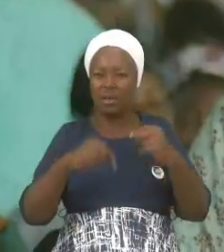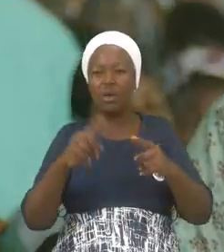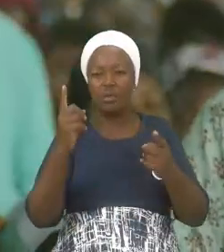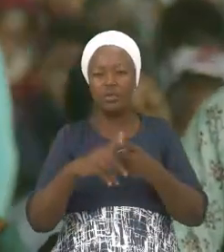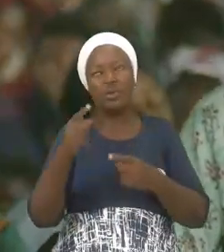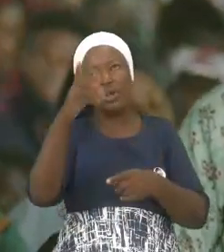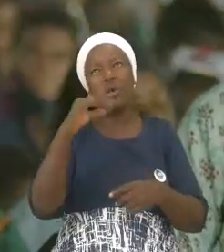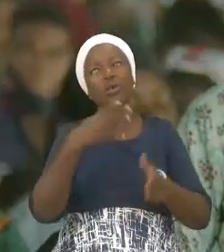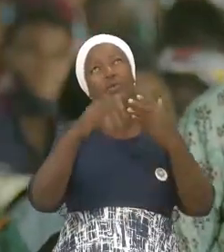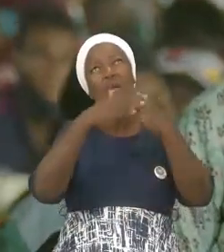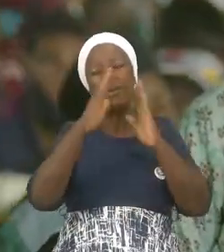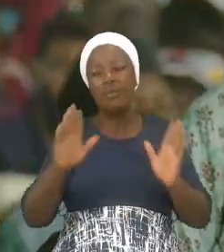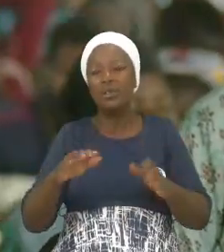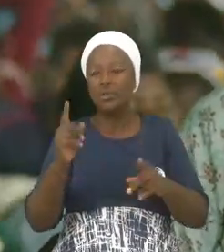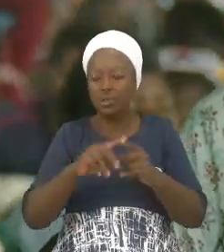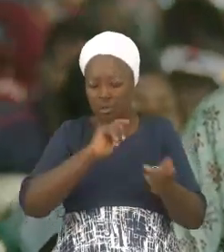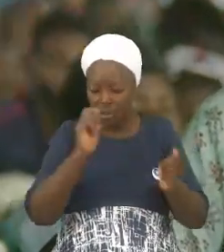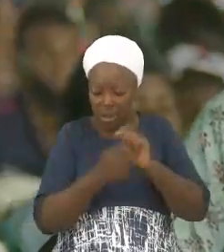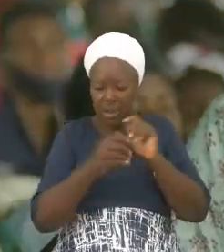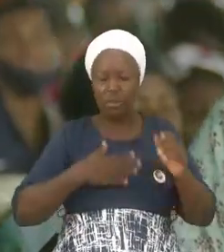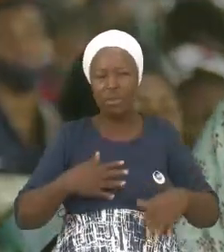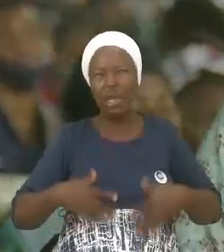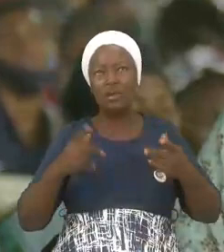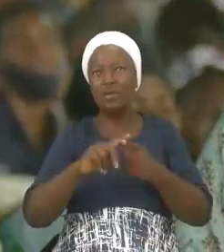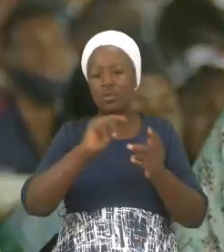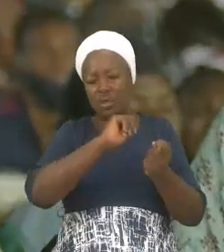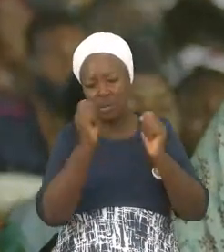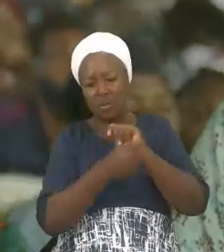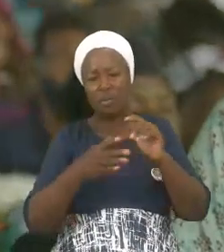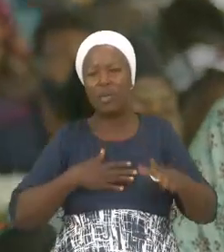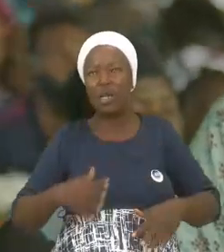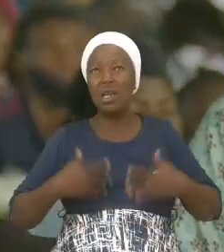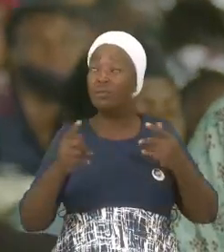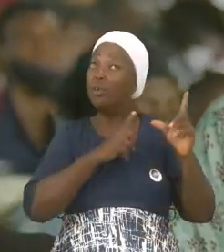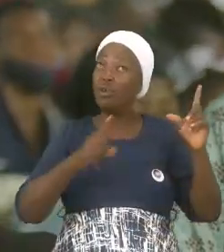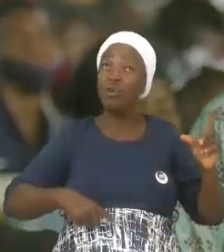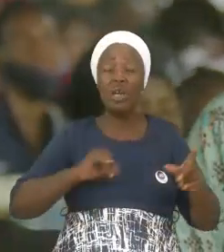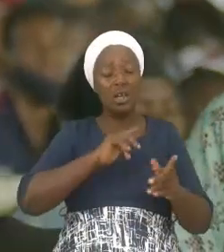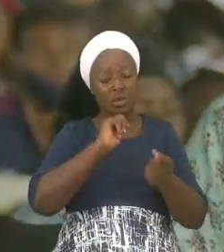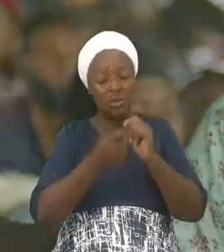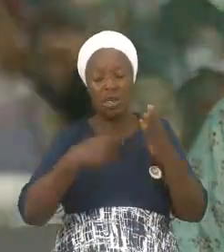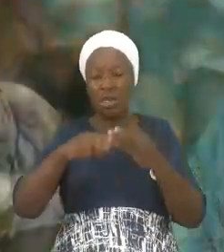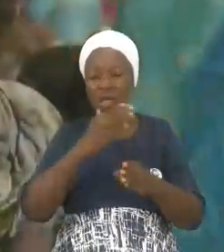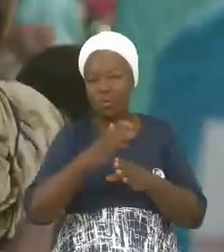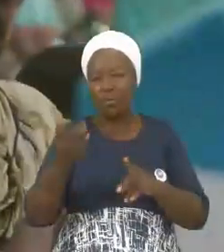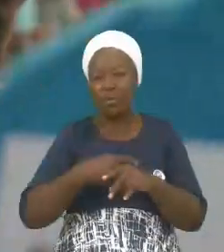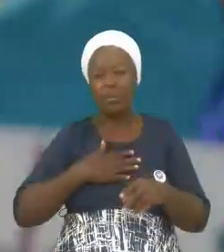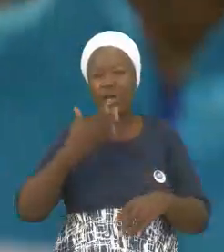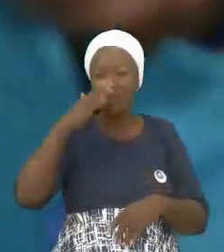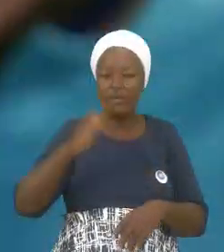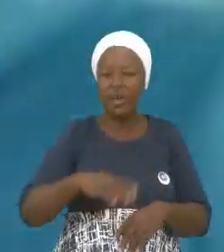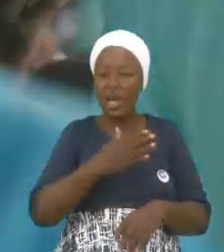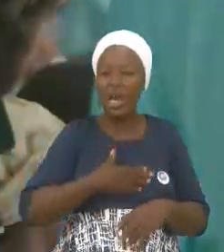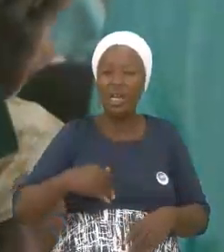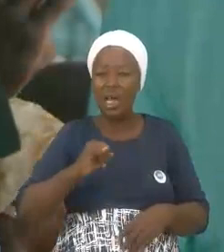heaven to change my life, to transform my life. Lord, I turn away from my evil and I